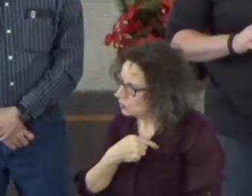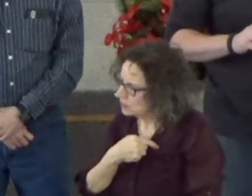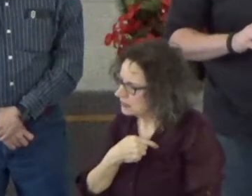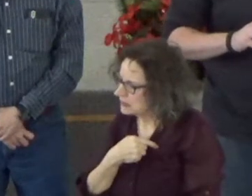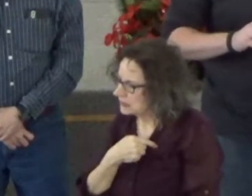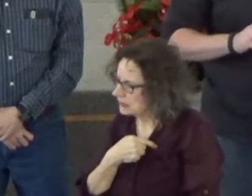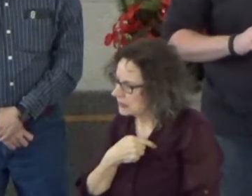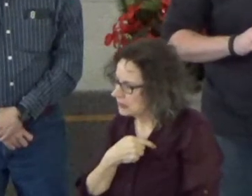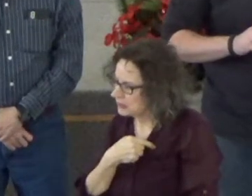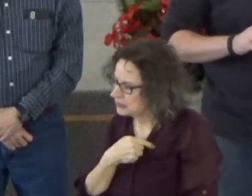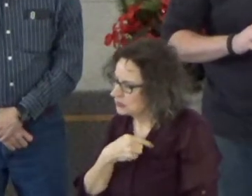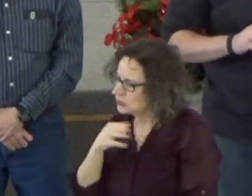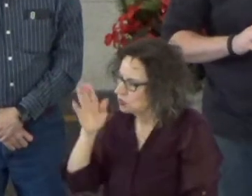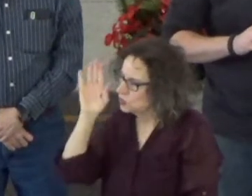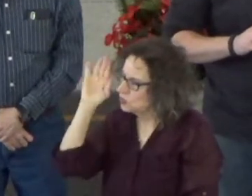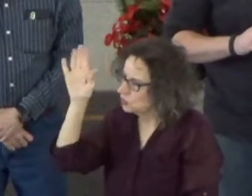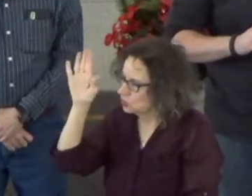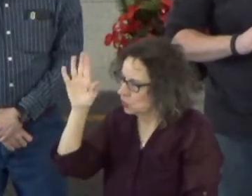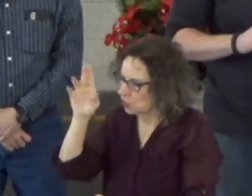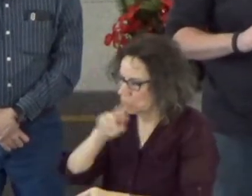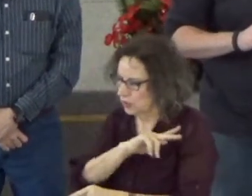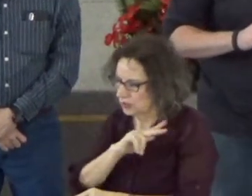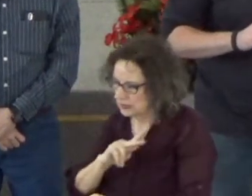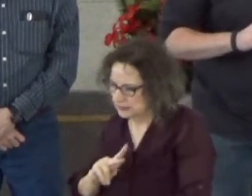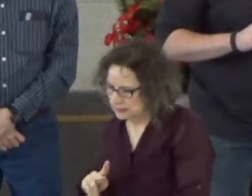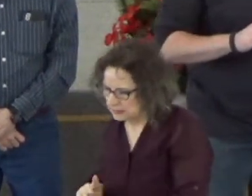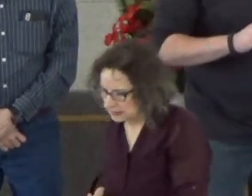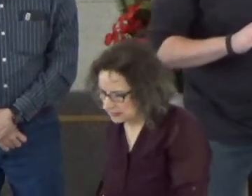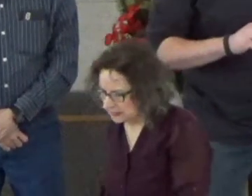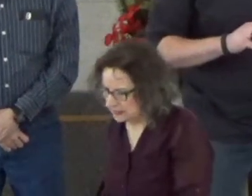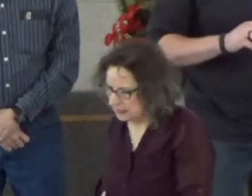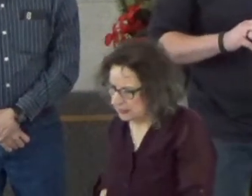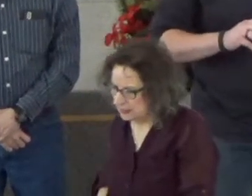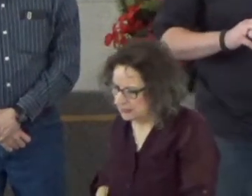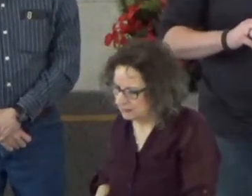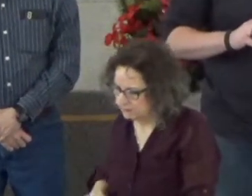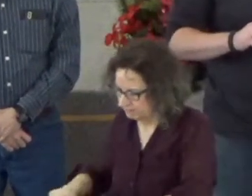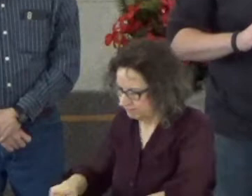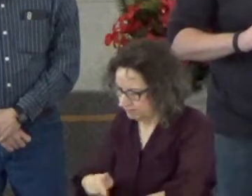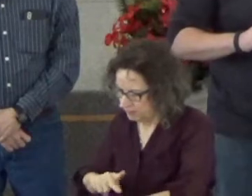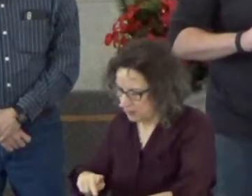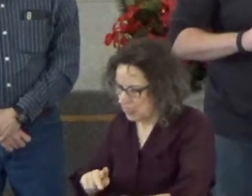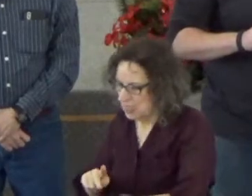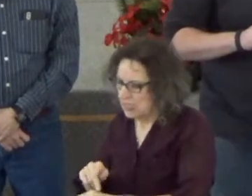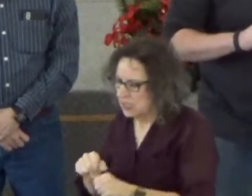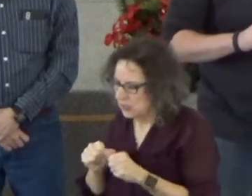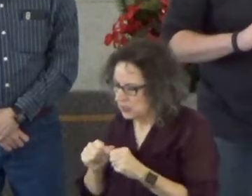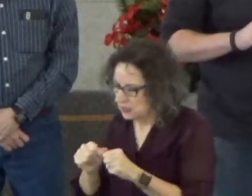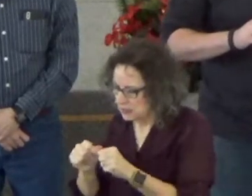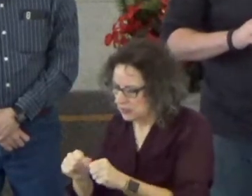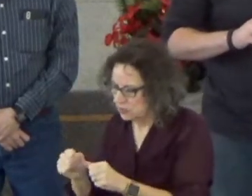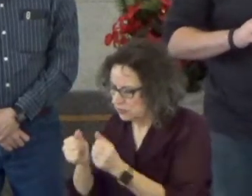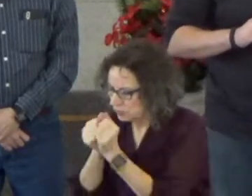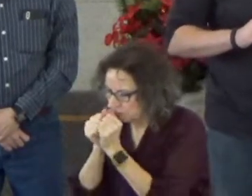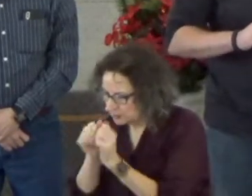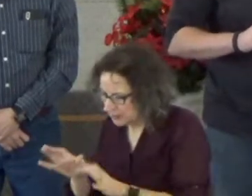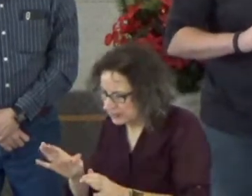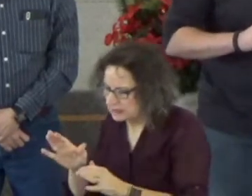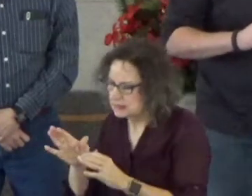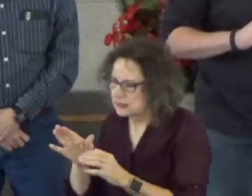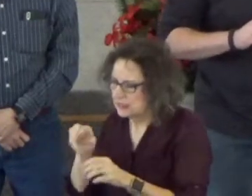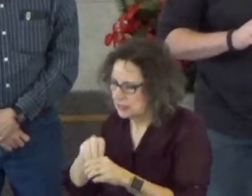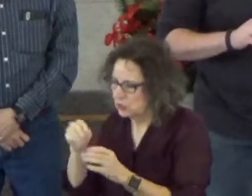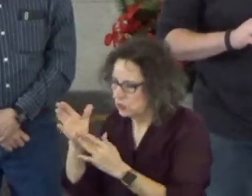it, your God's kingdom, and that we will continue to be a blessing in you. In Christ's name we